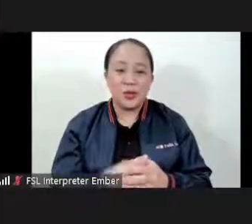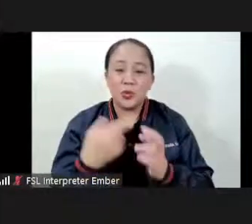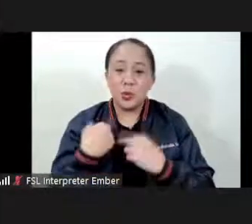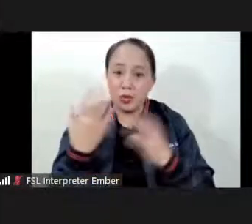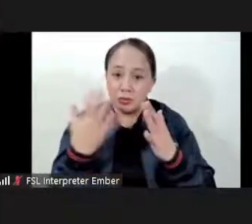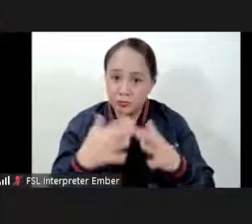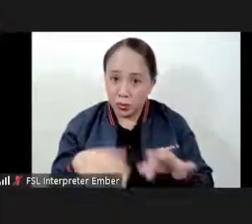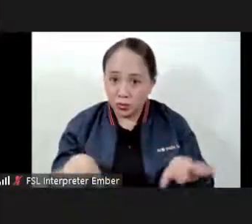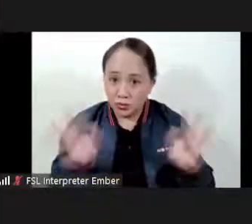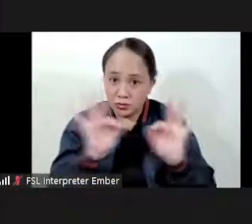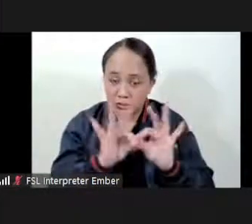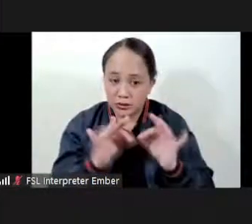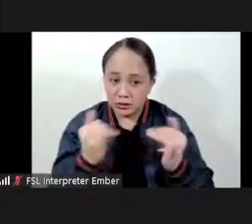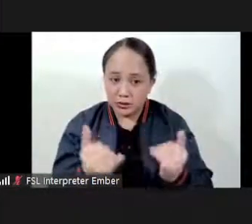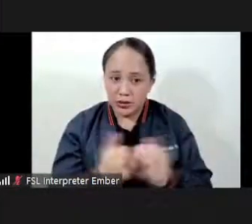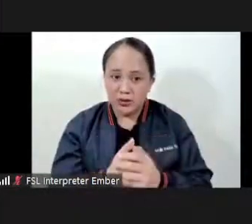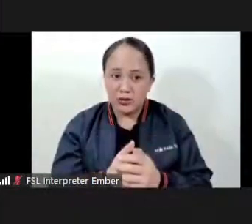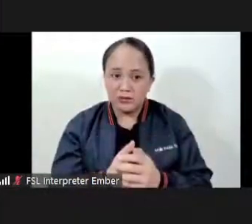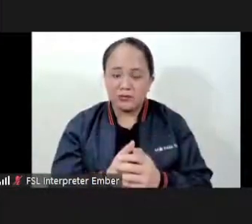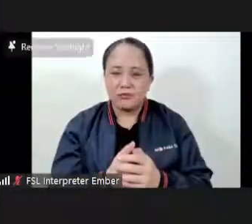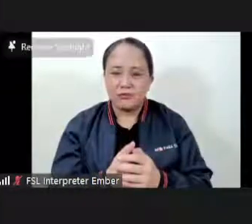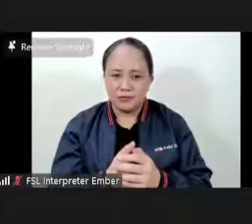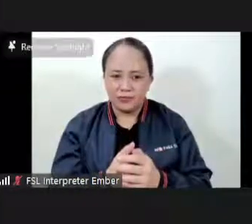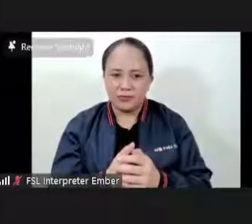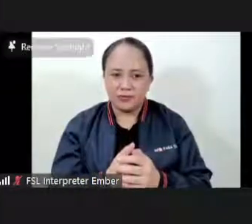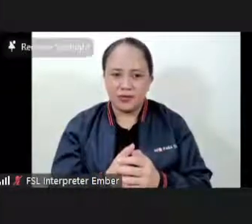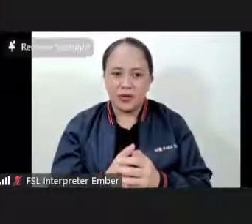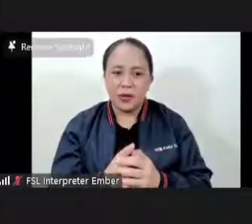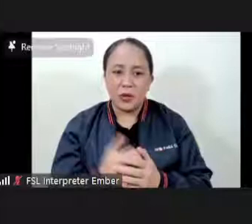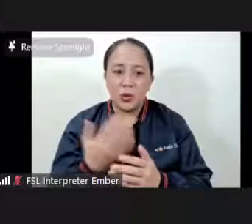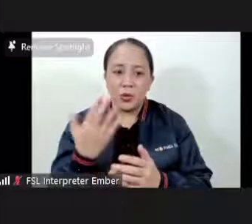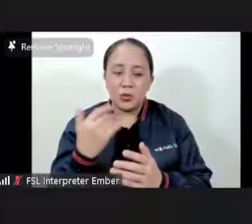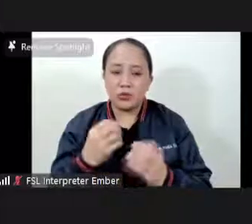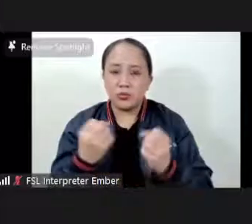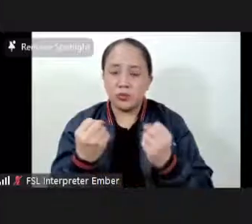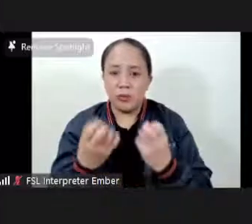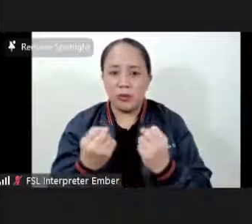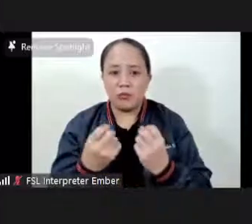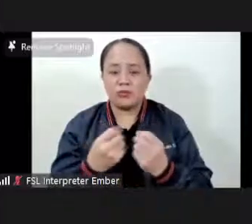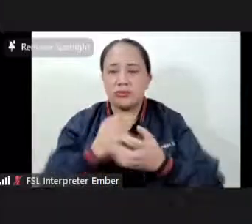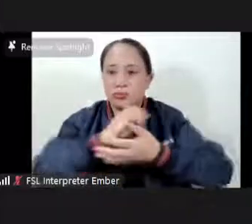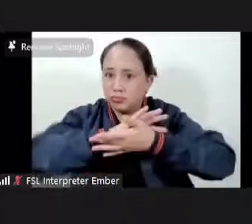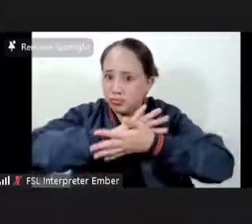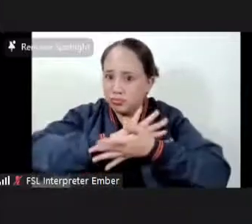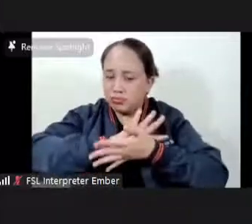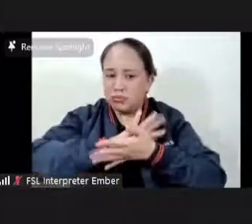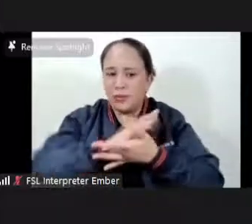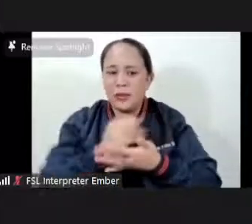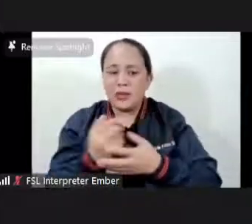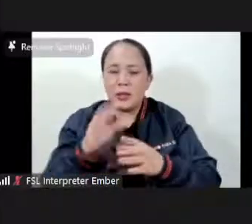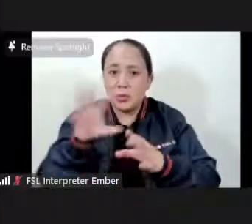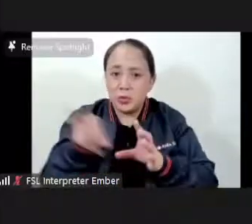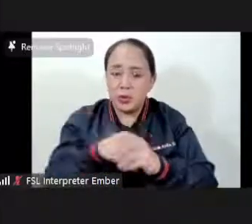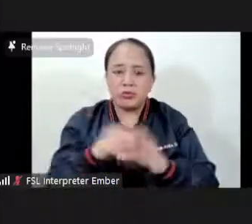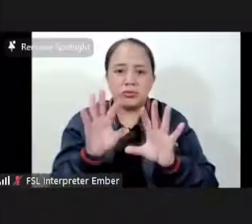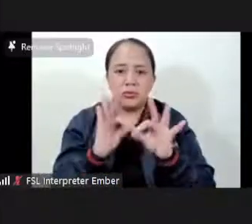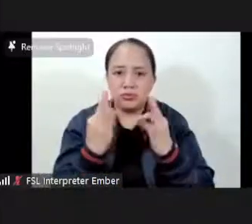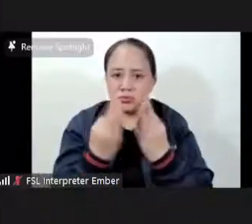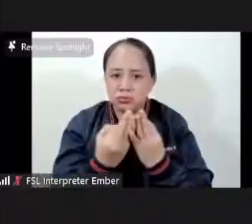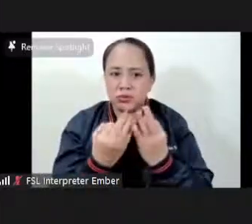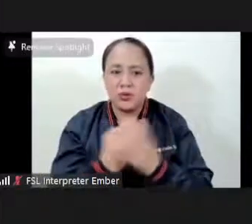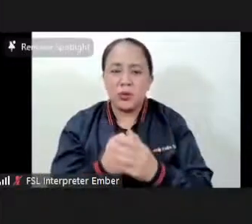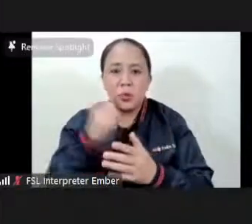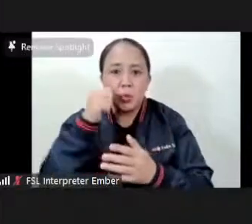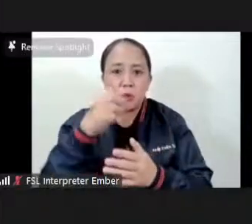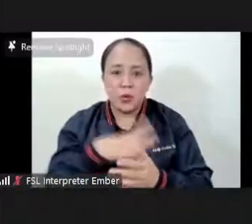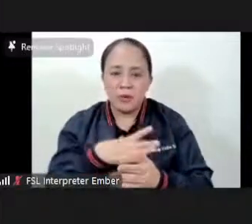now, more than ever, with the resurgence of COVID cases involving families, women,